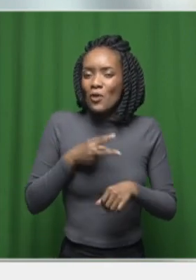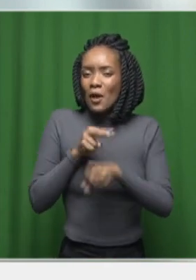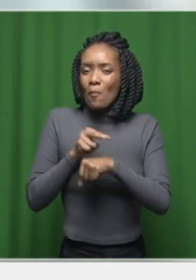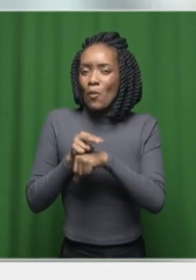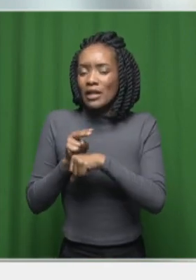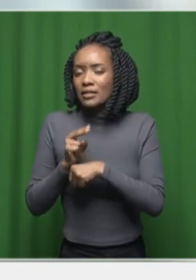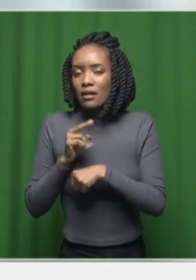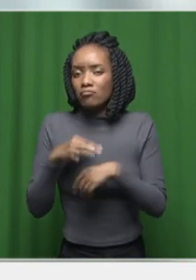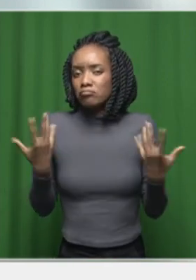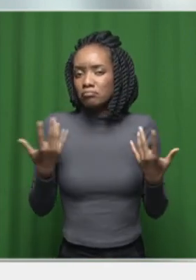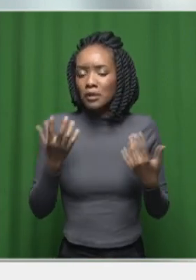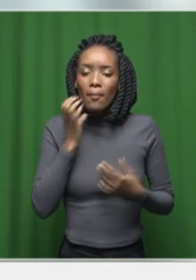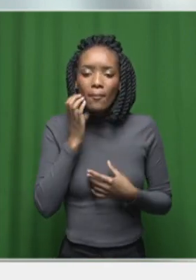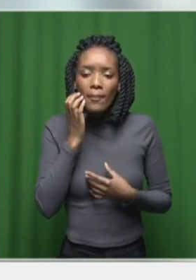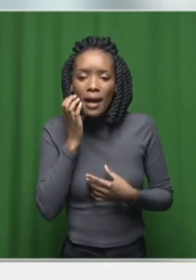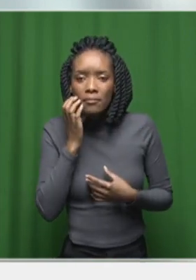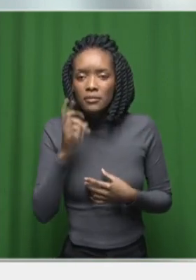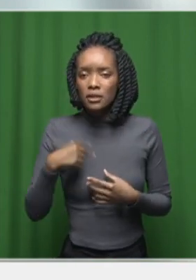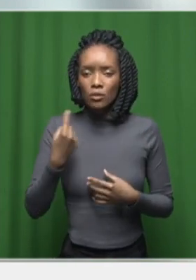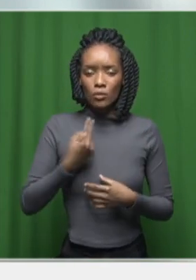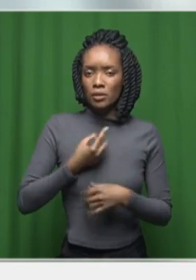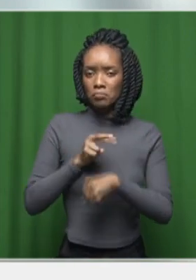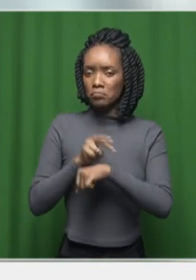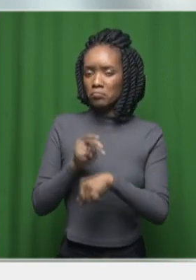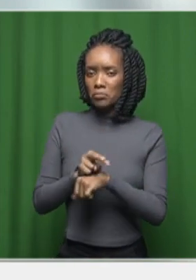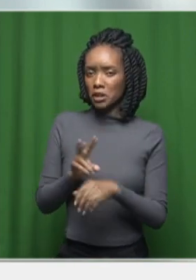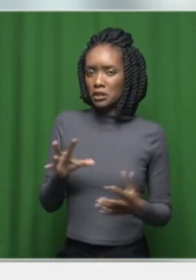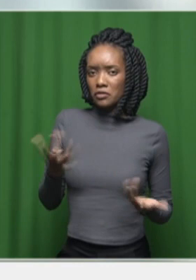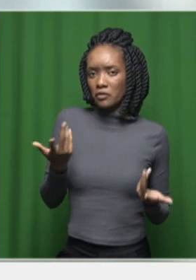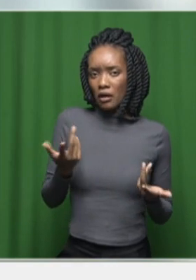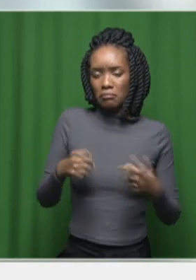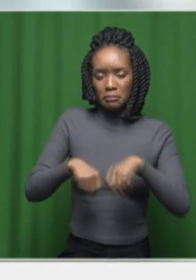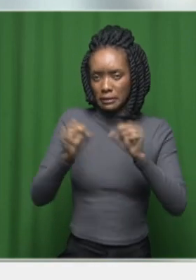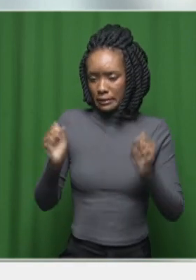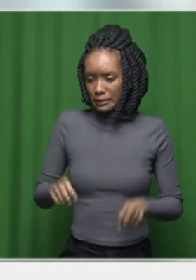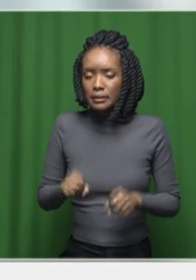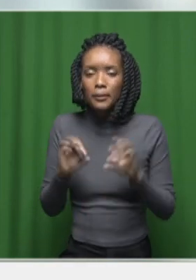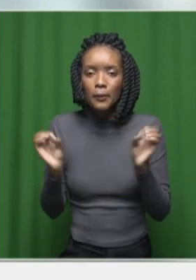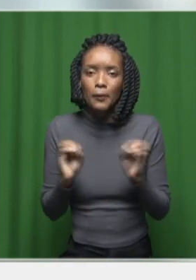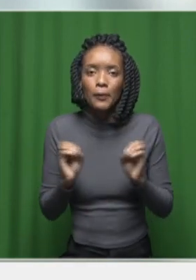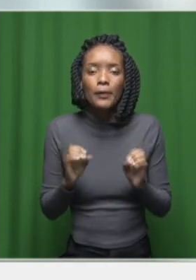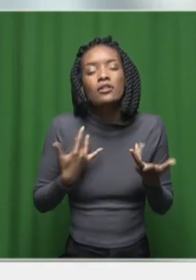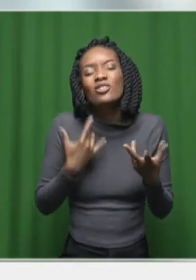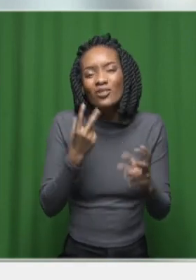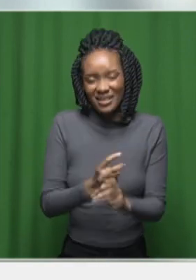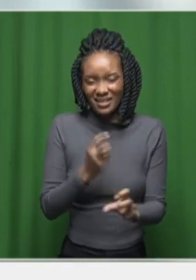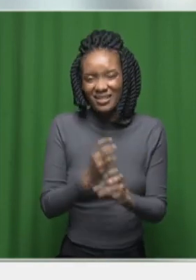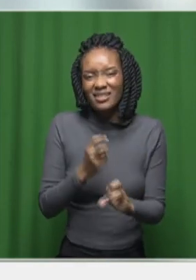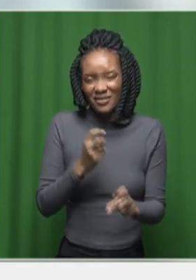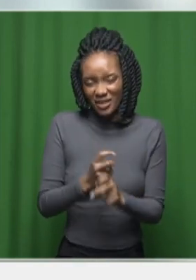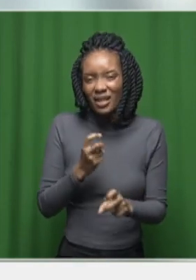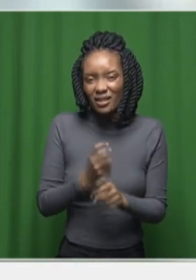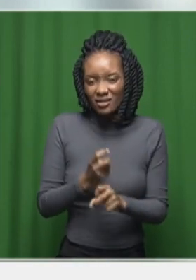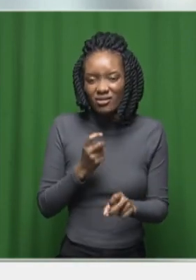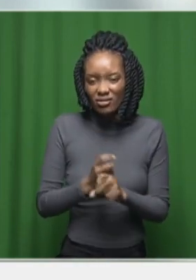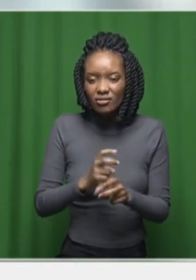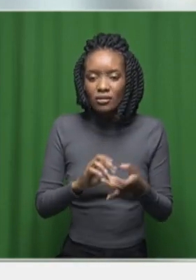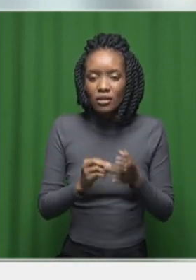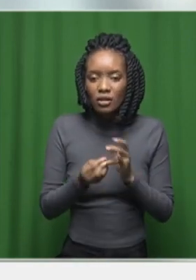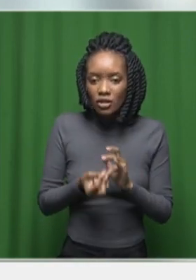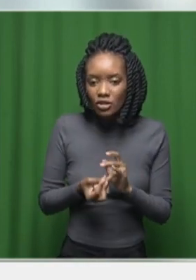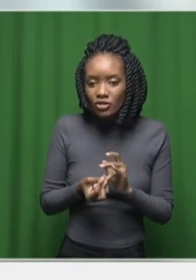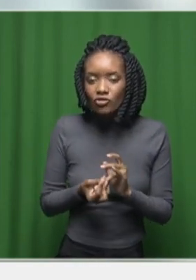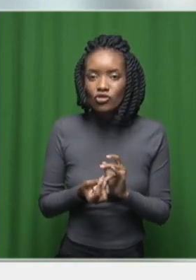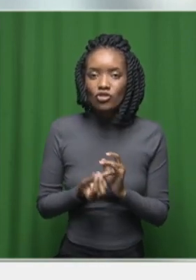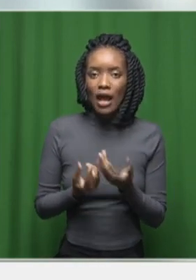mumps as part of our notifiable medical condition system, I think it's quite difficult to try and read too